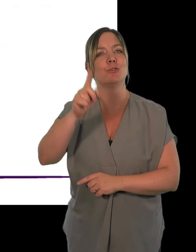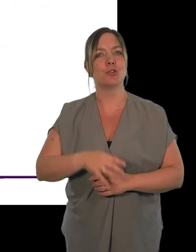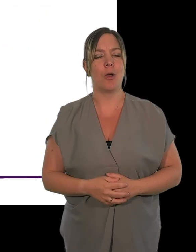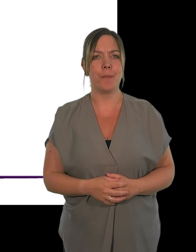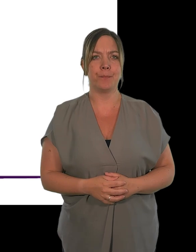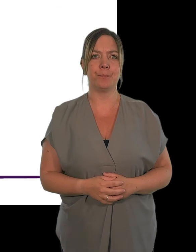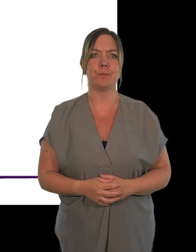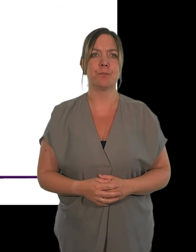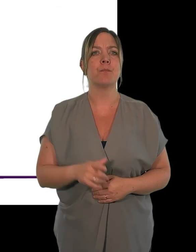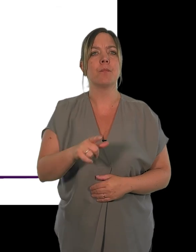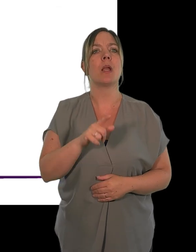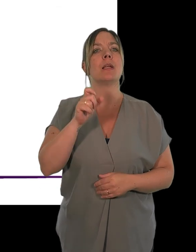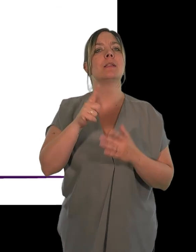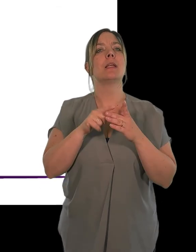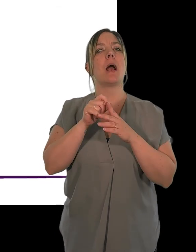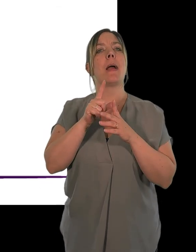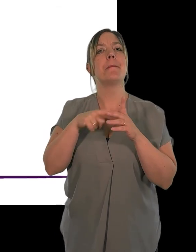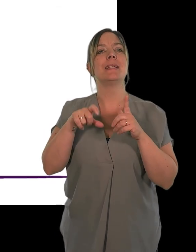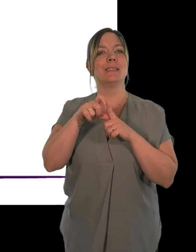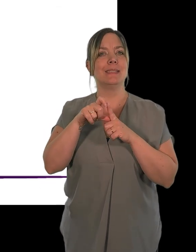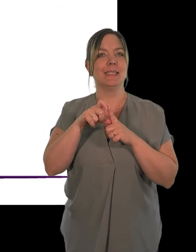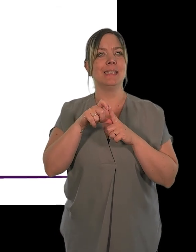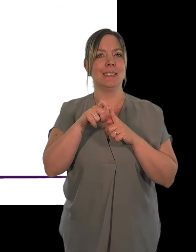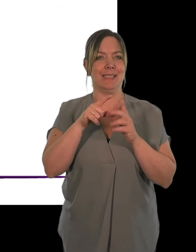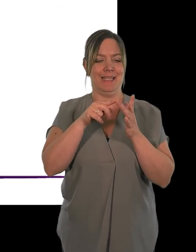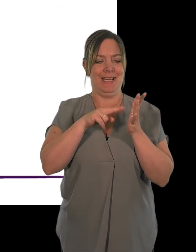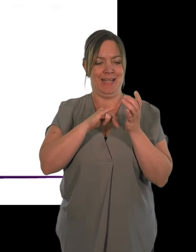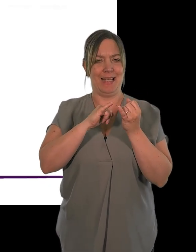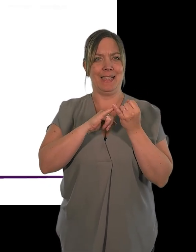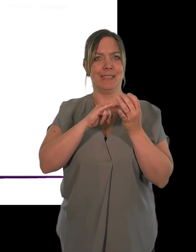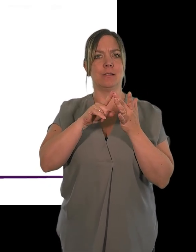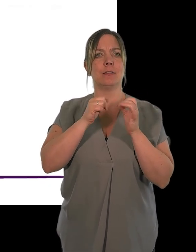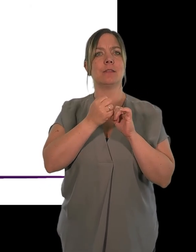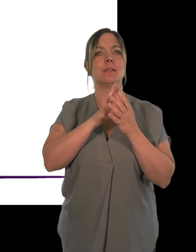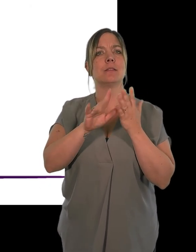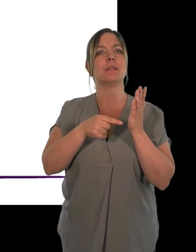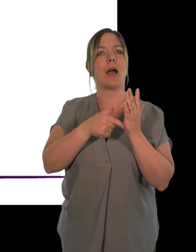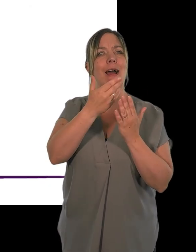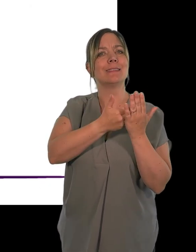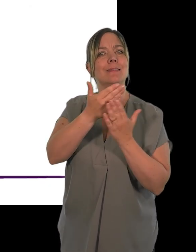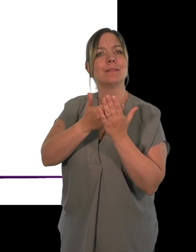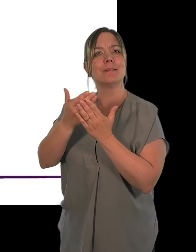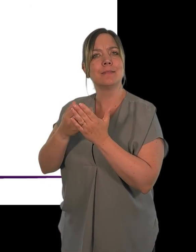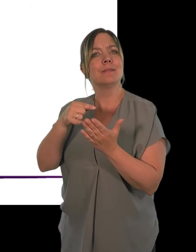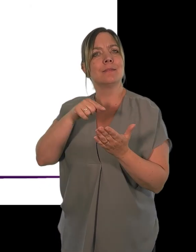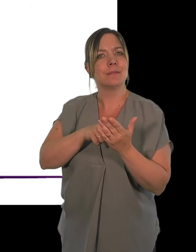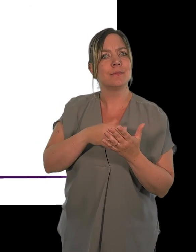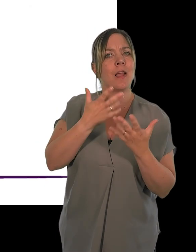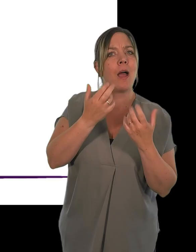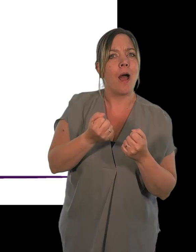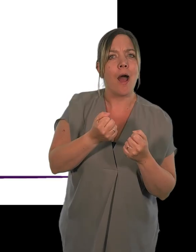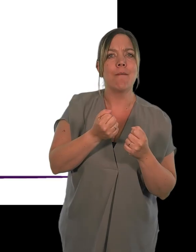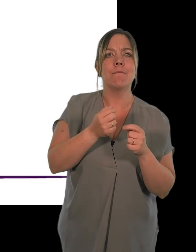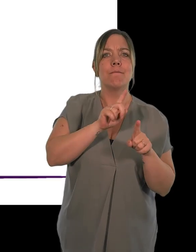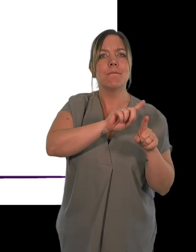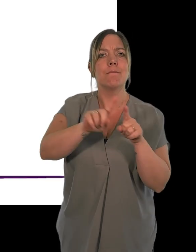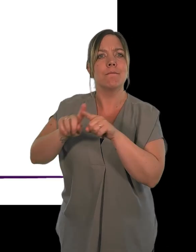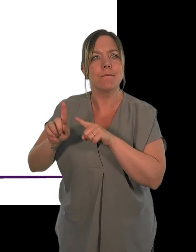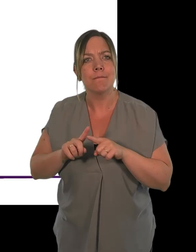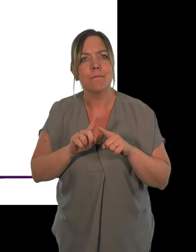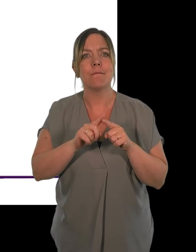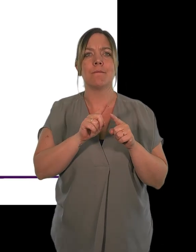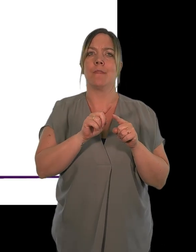CIPD Insights. The CIPD Insights provide links to various fact sheets and guides and